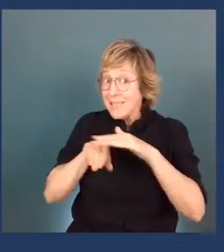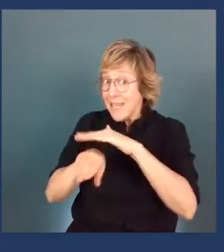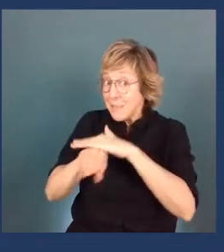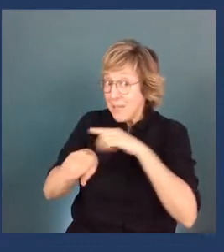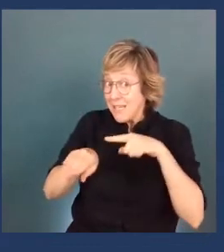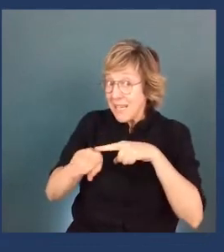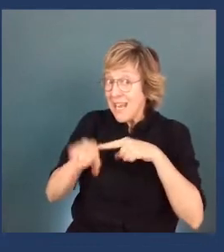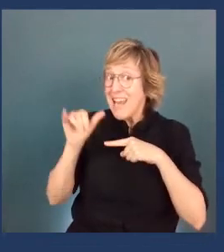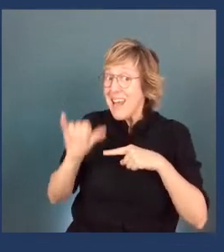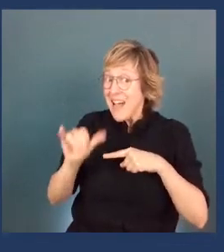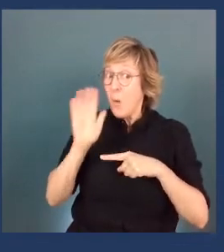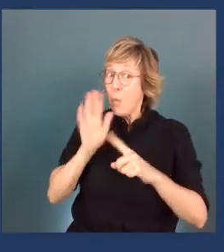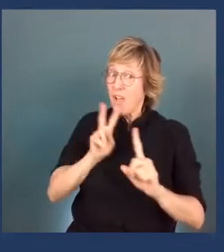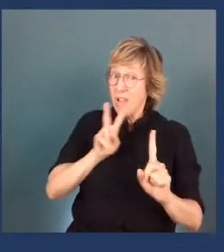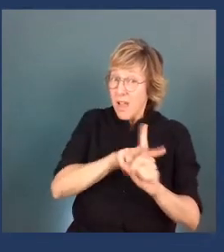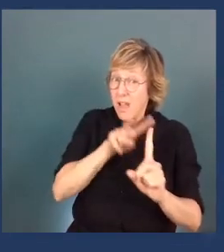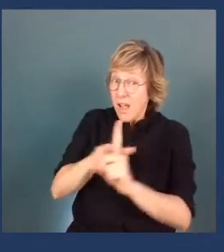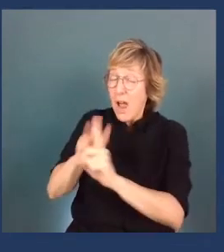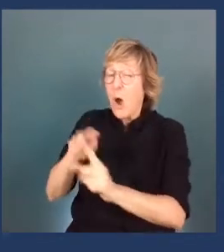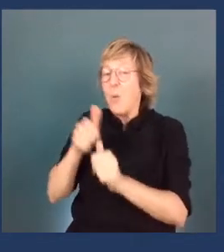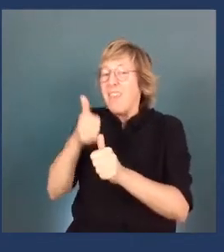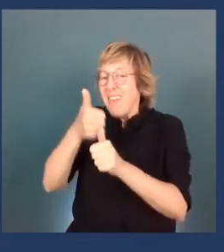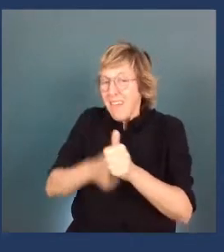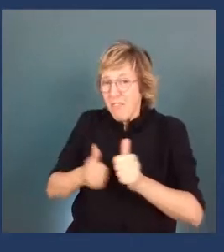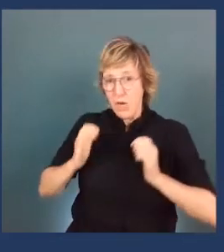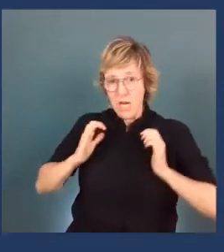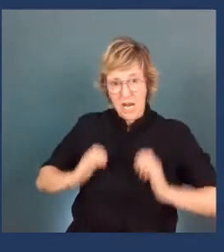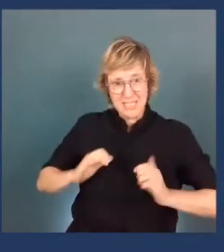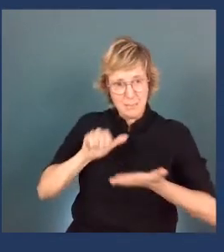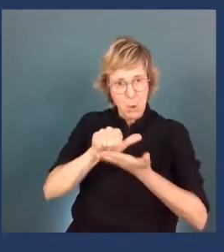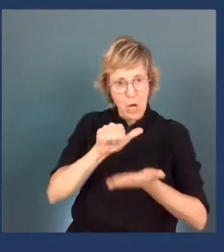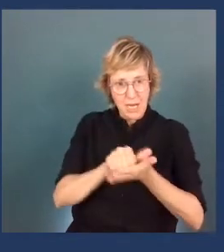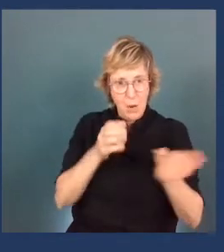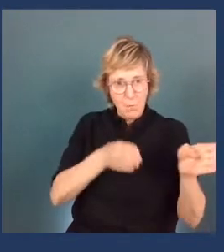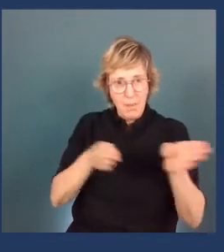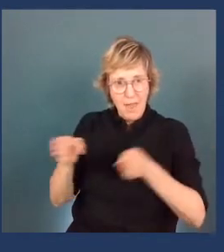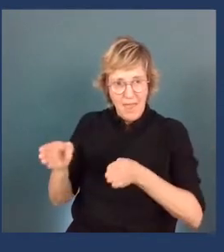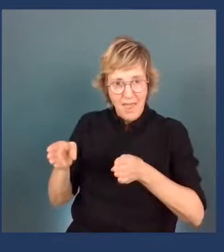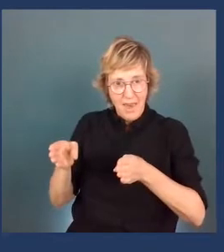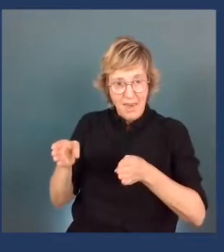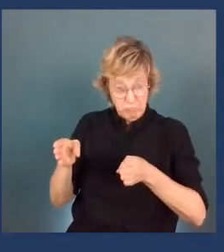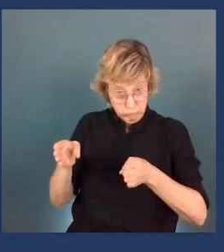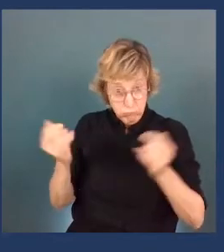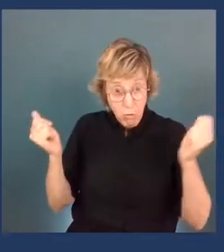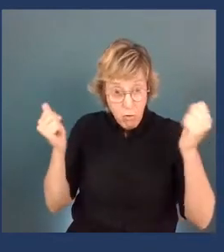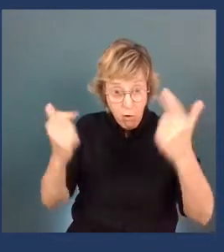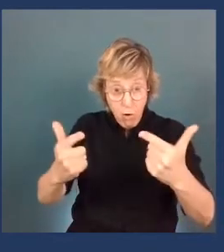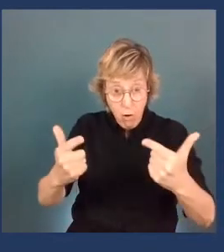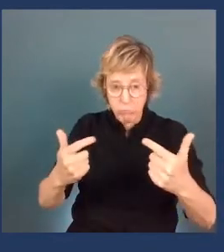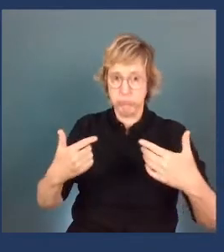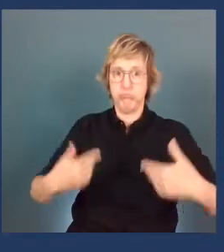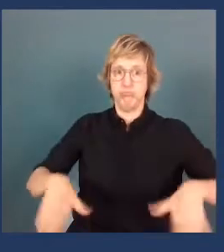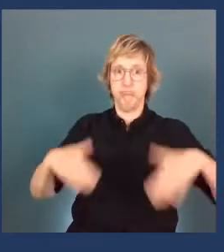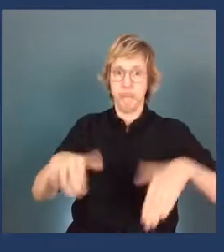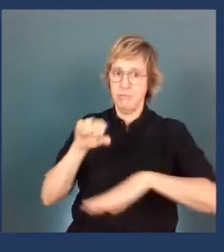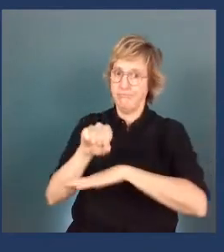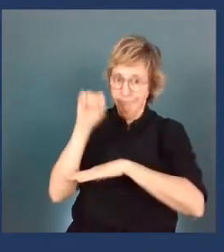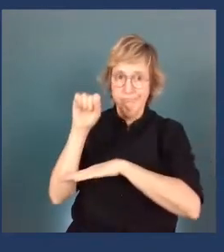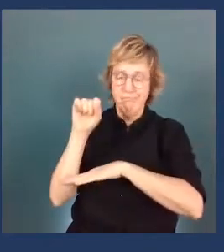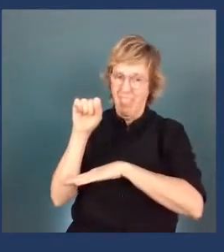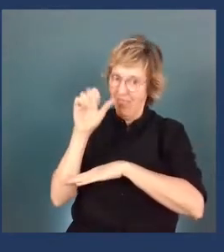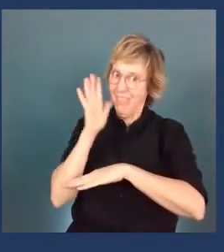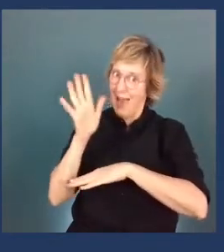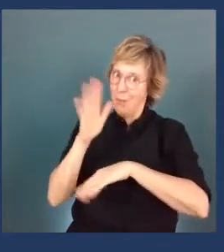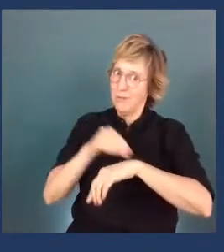accessibility into every customer account plan. And for me, you know, that's pretty game changing. So